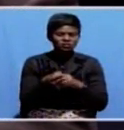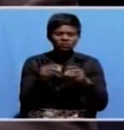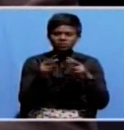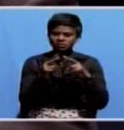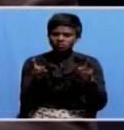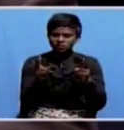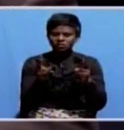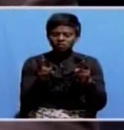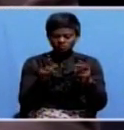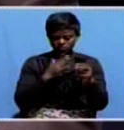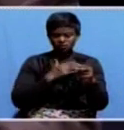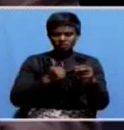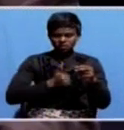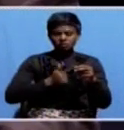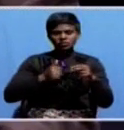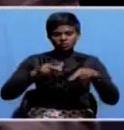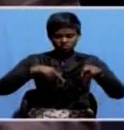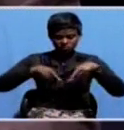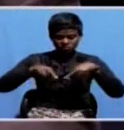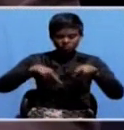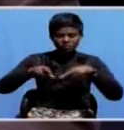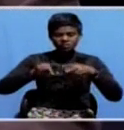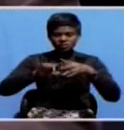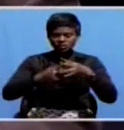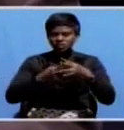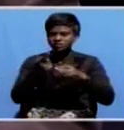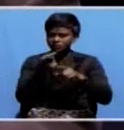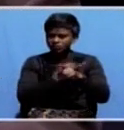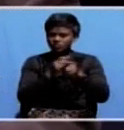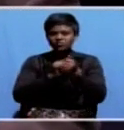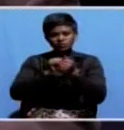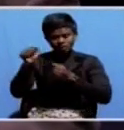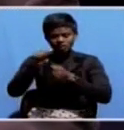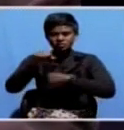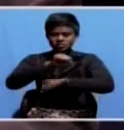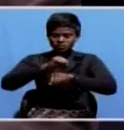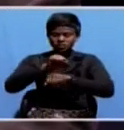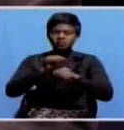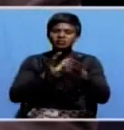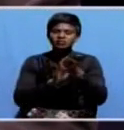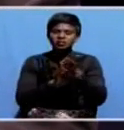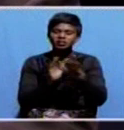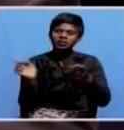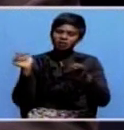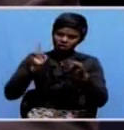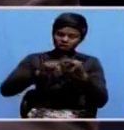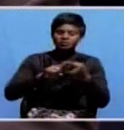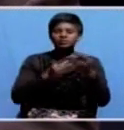our relationship really starts from that far until he passed